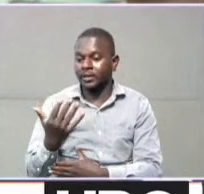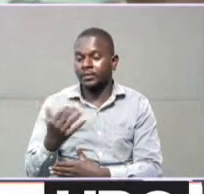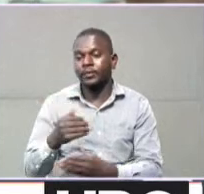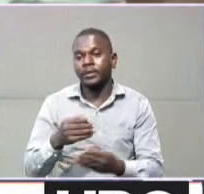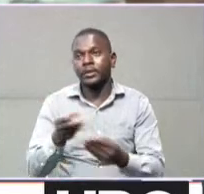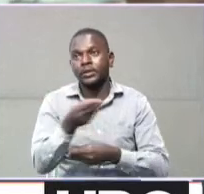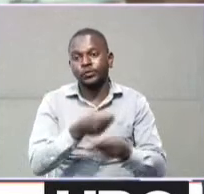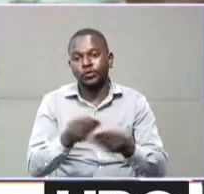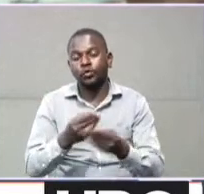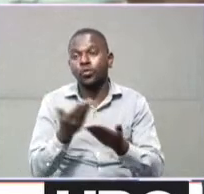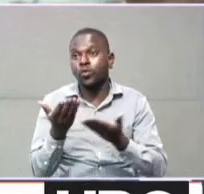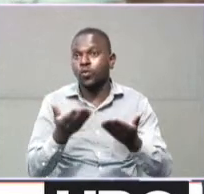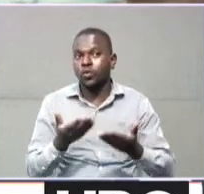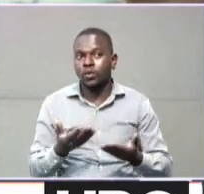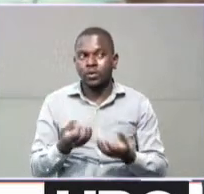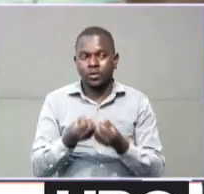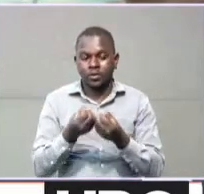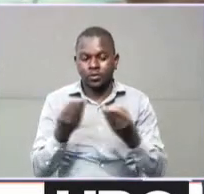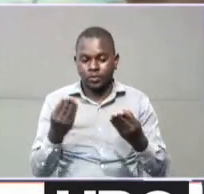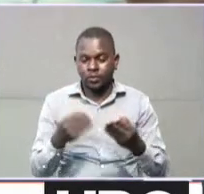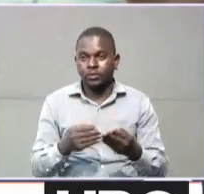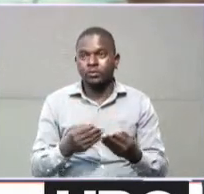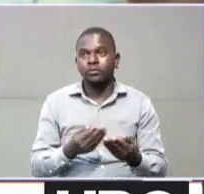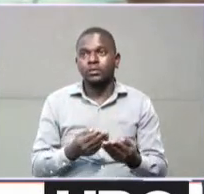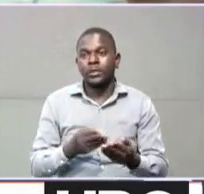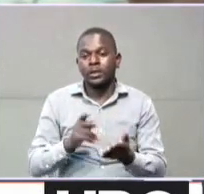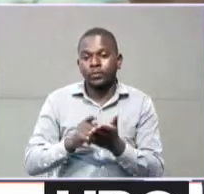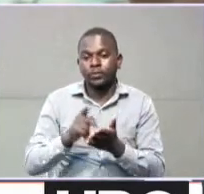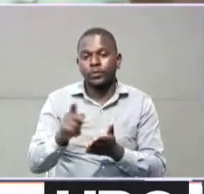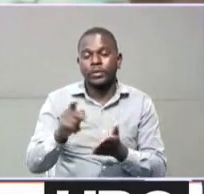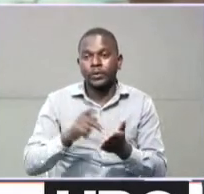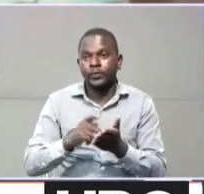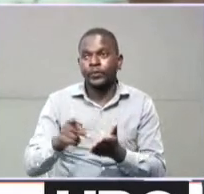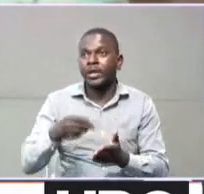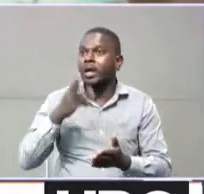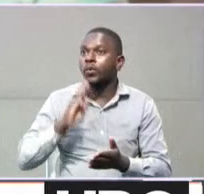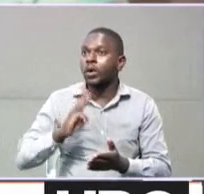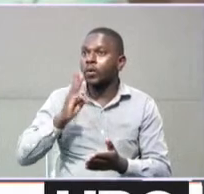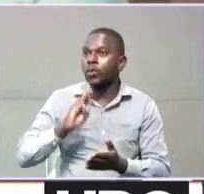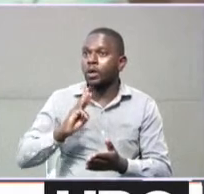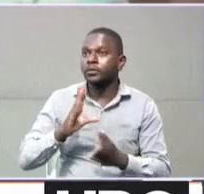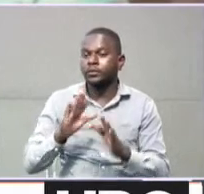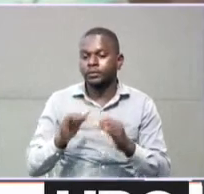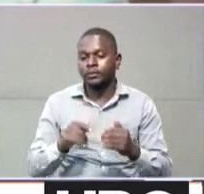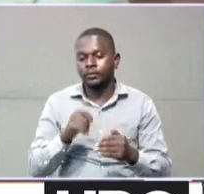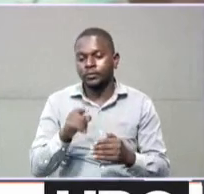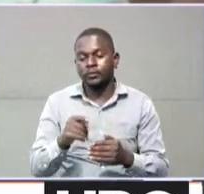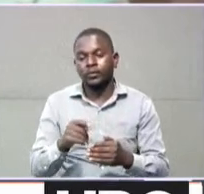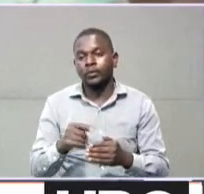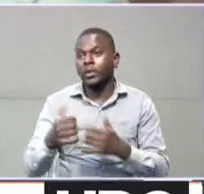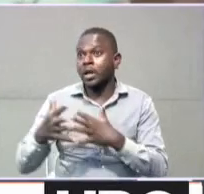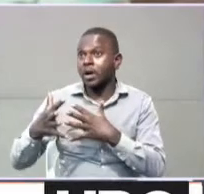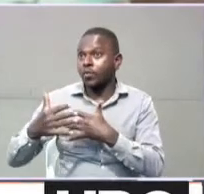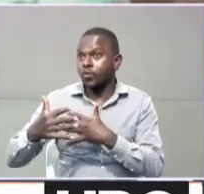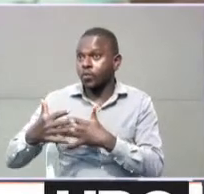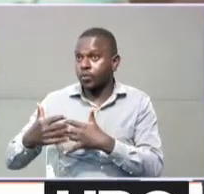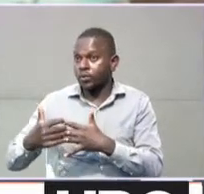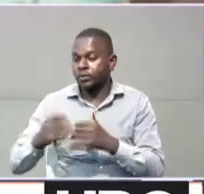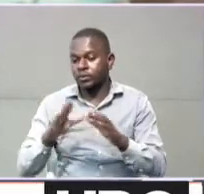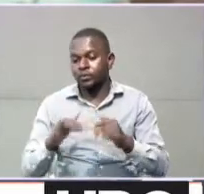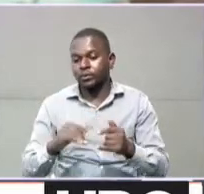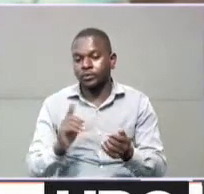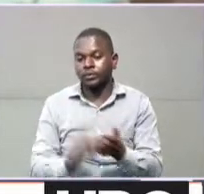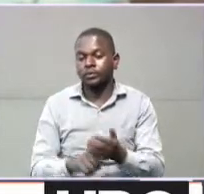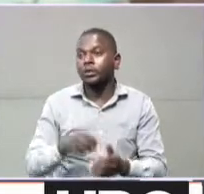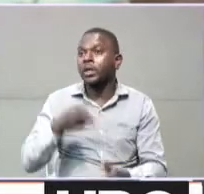square most of the victims had purchased it this led them to the factory where the